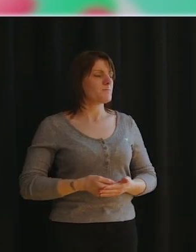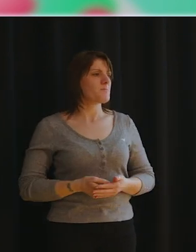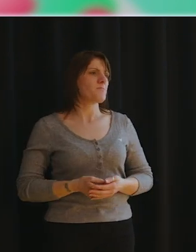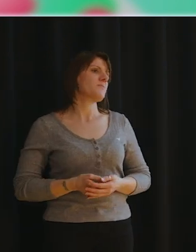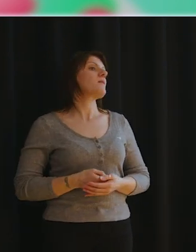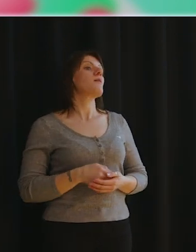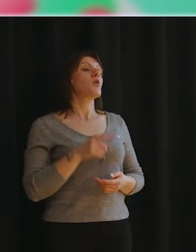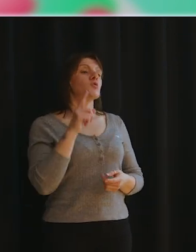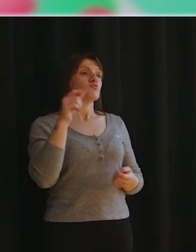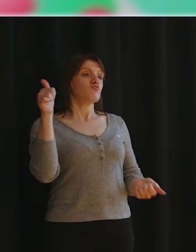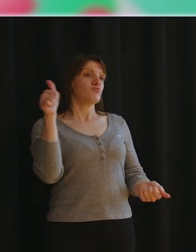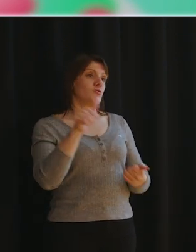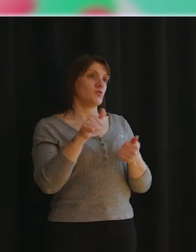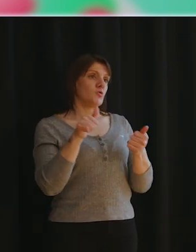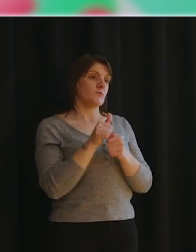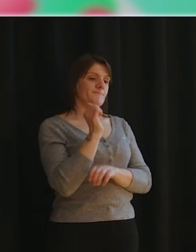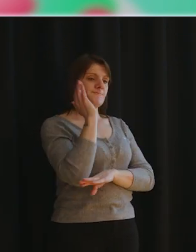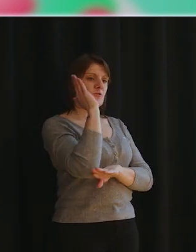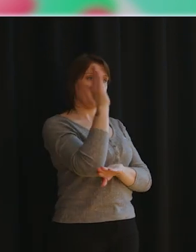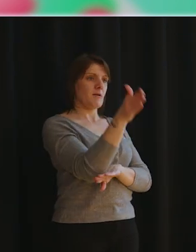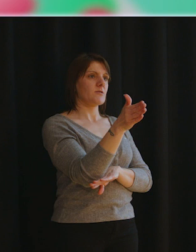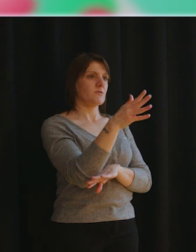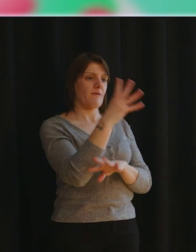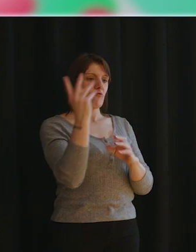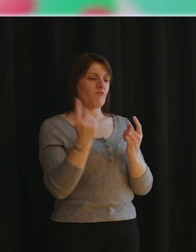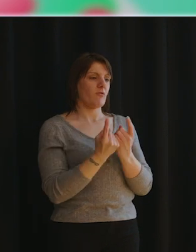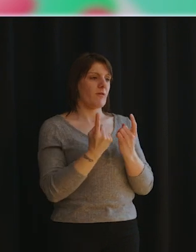Obviously, to reduce the directness of things, we